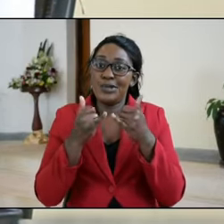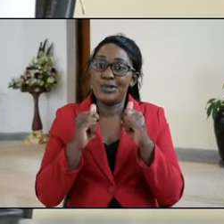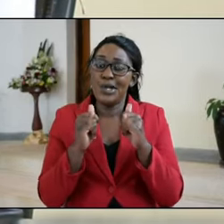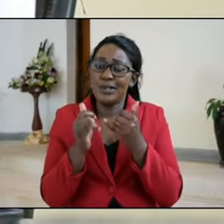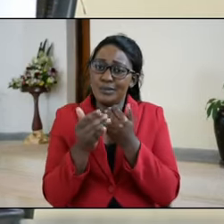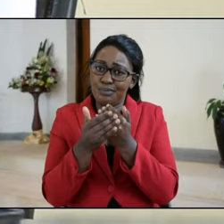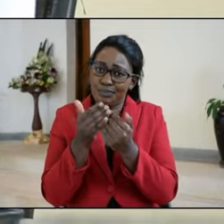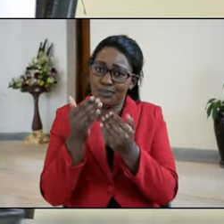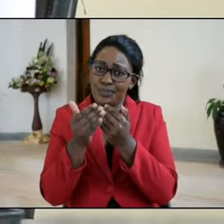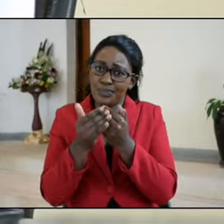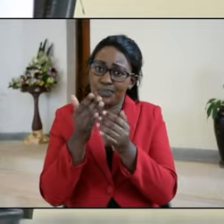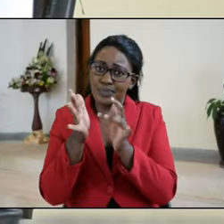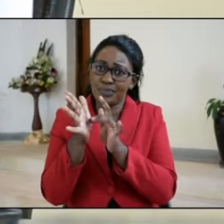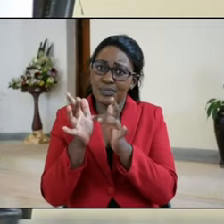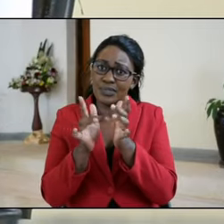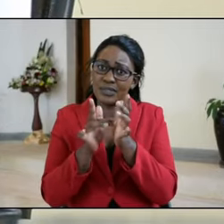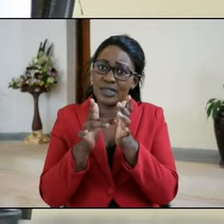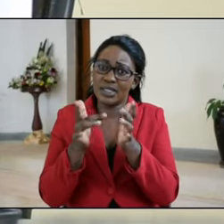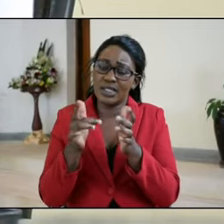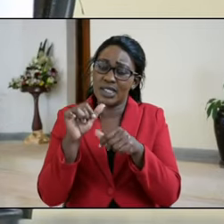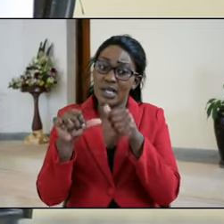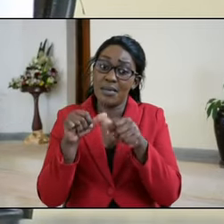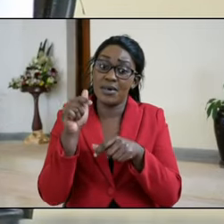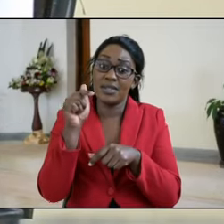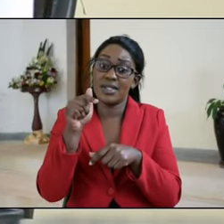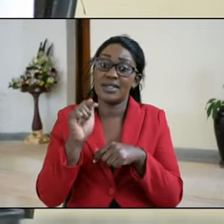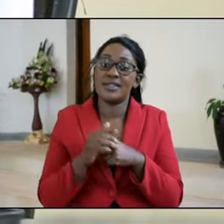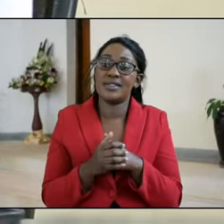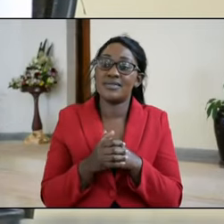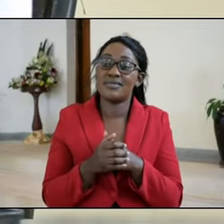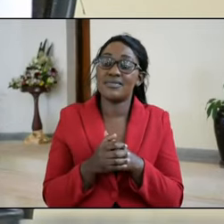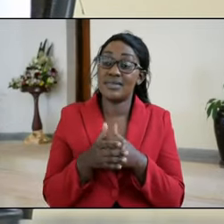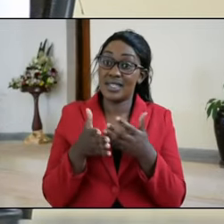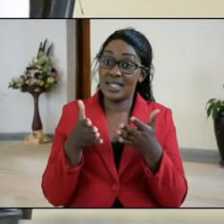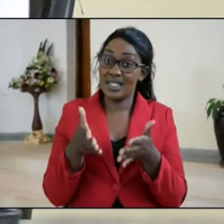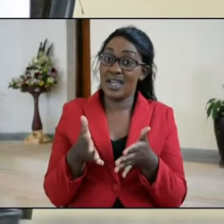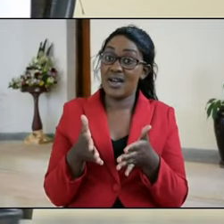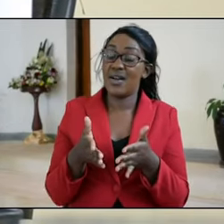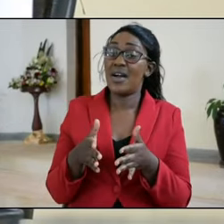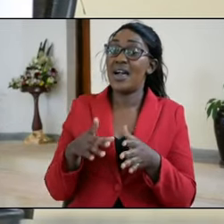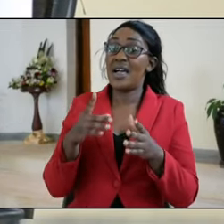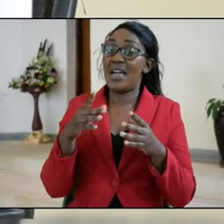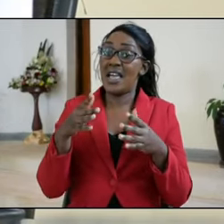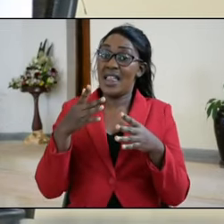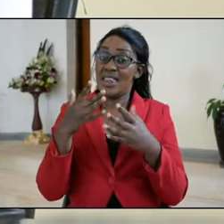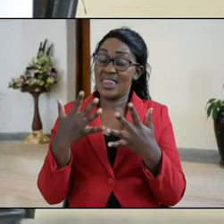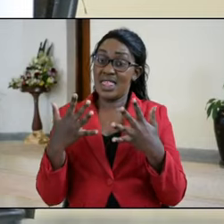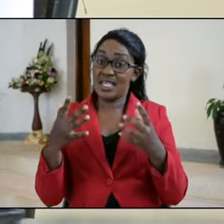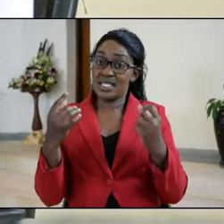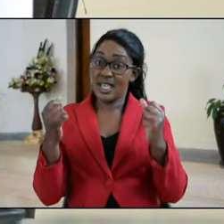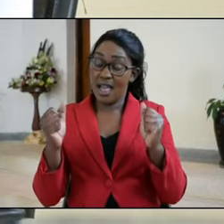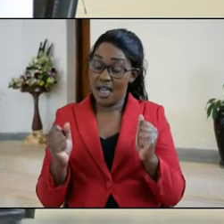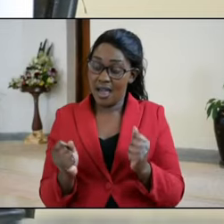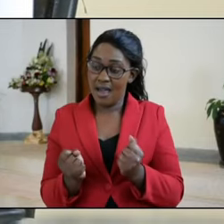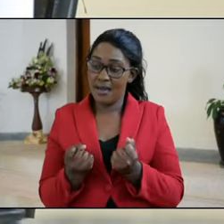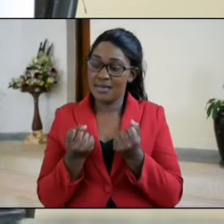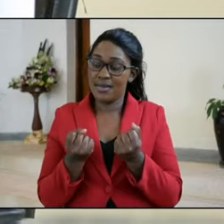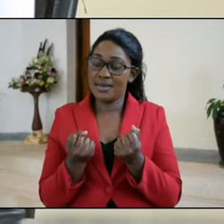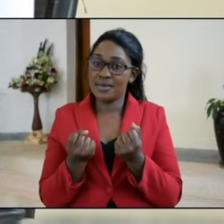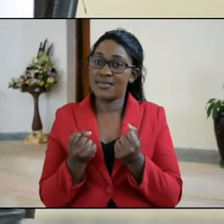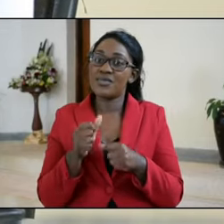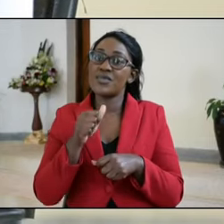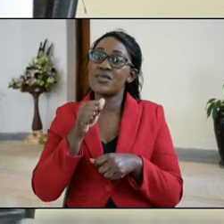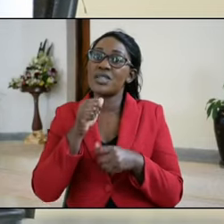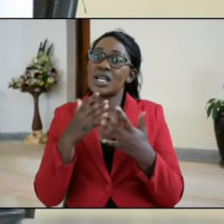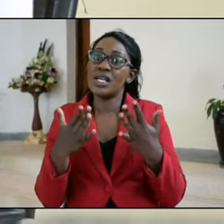him. Even today, as we are going on with our lives, there are different things that happen. And sometimes things don't